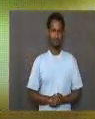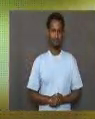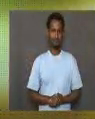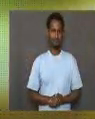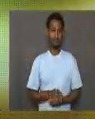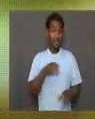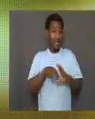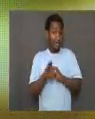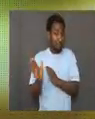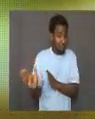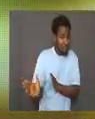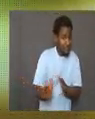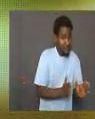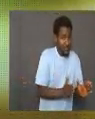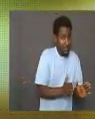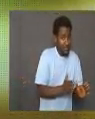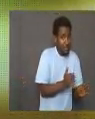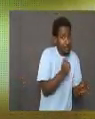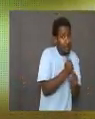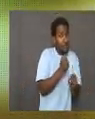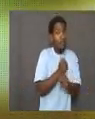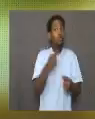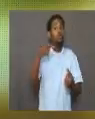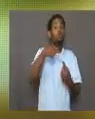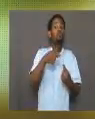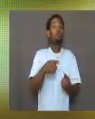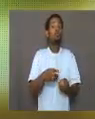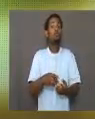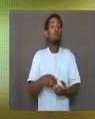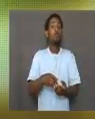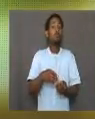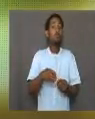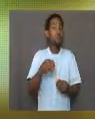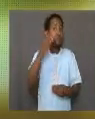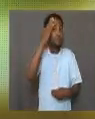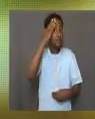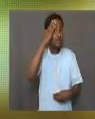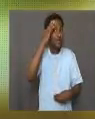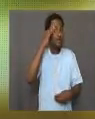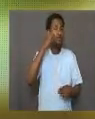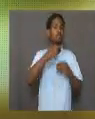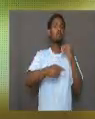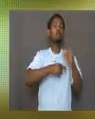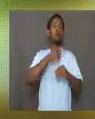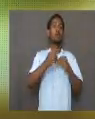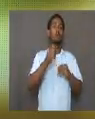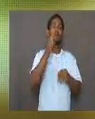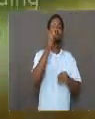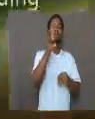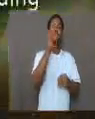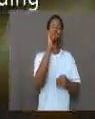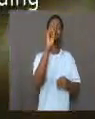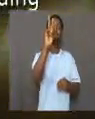In preparing a presentation to raise awareness about HIV and